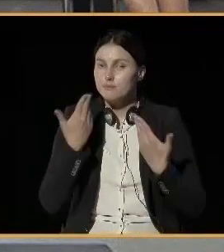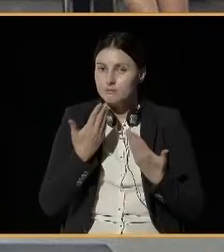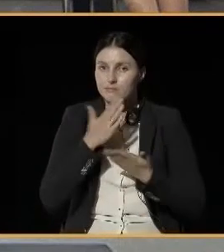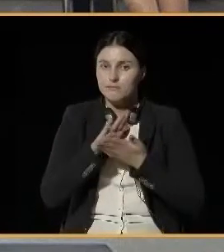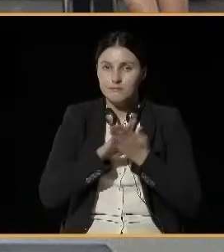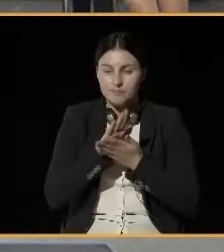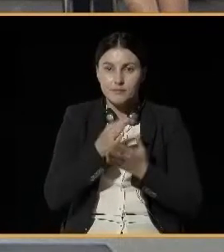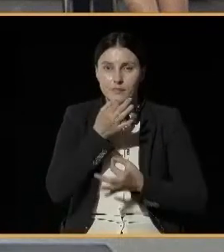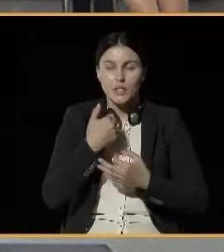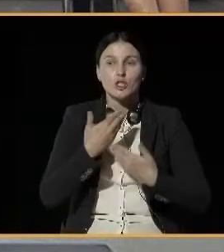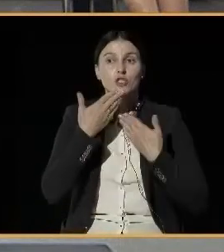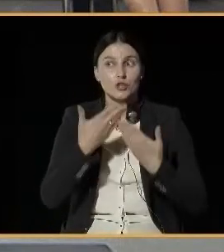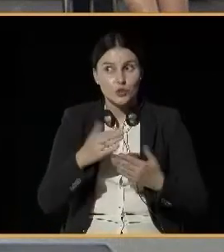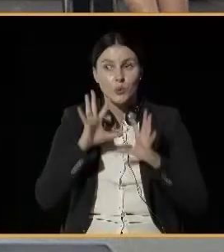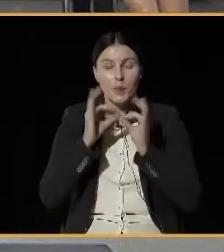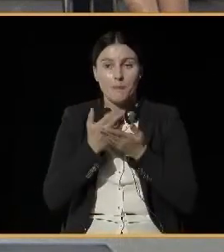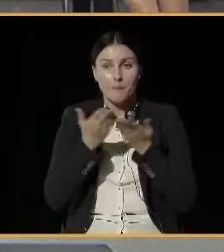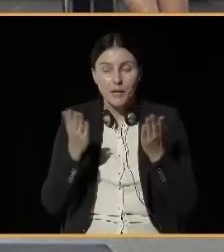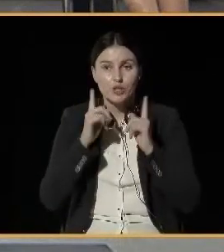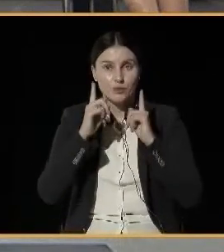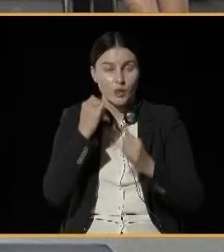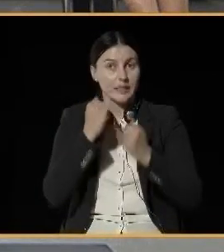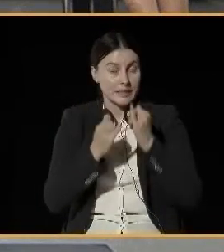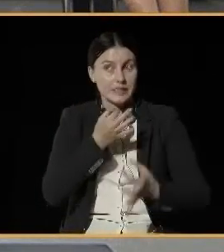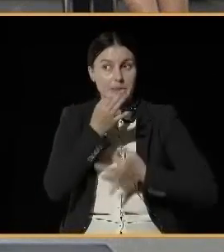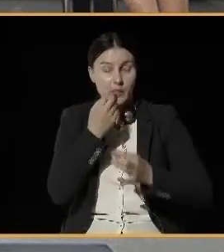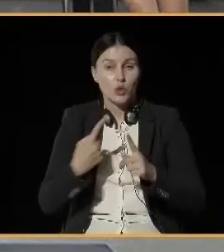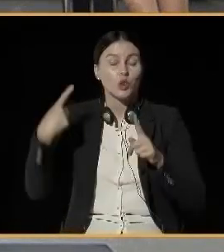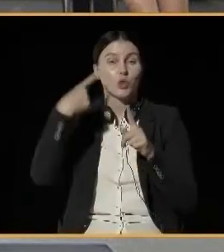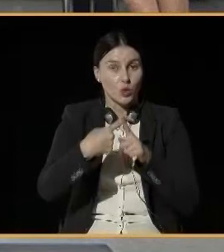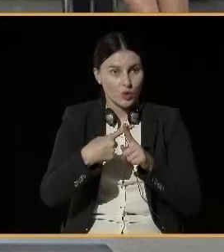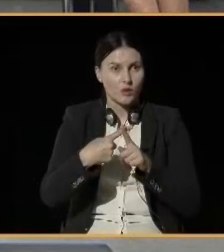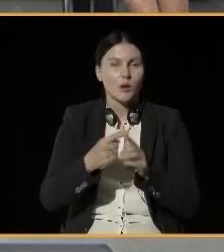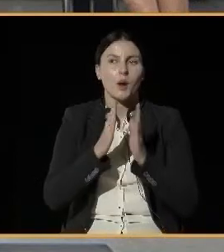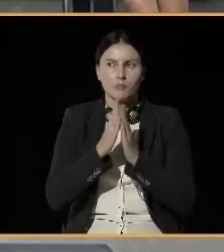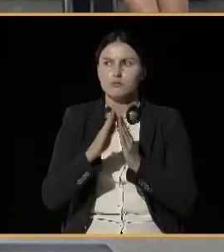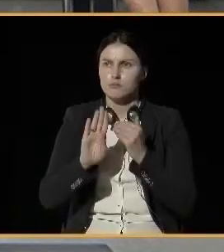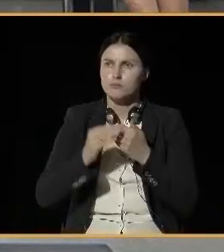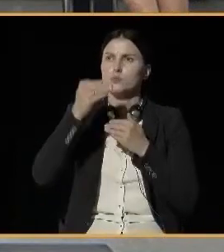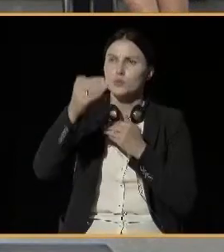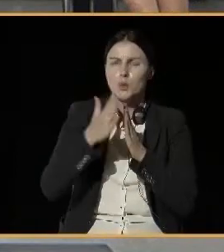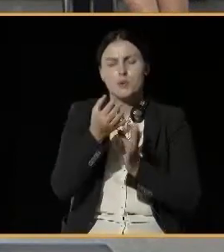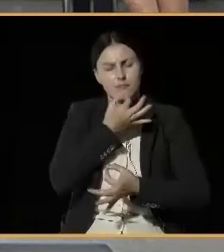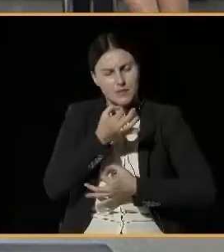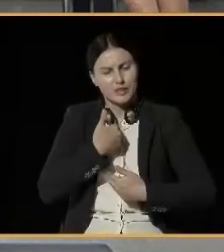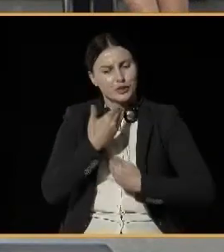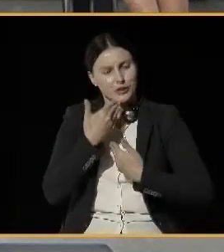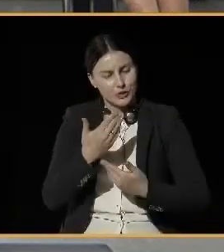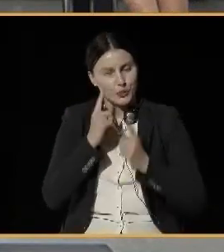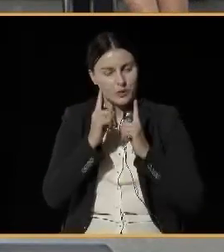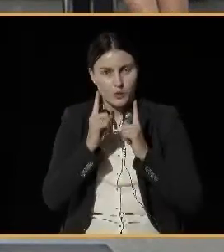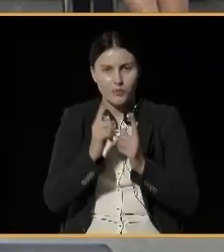If there are no other questions, I would like to thank you very much for your kind attention. If you have any questions,